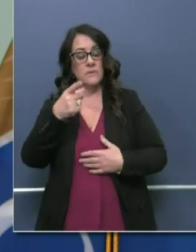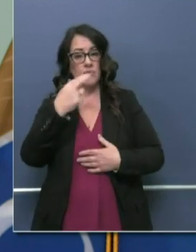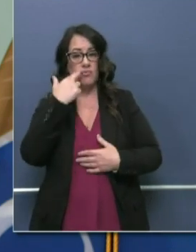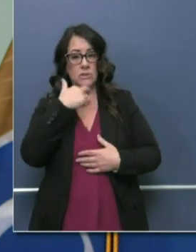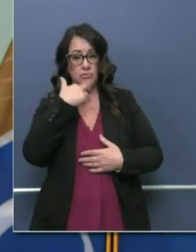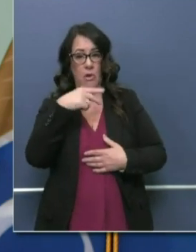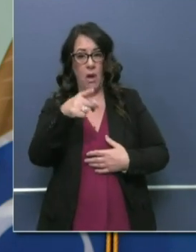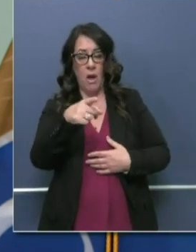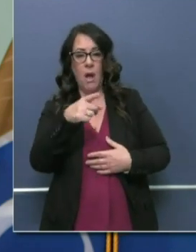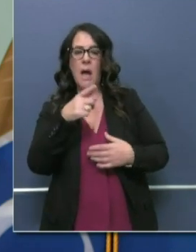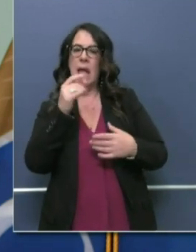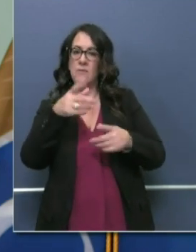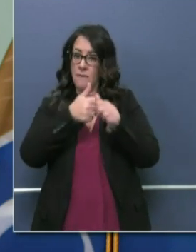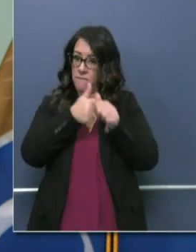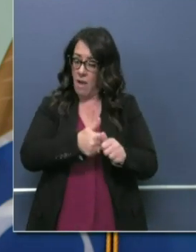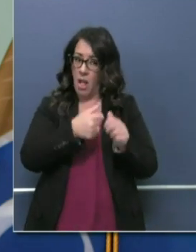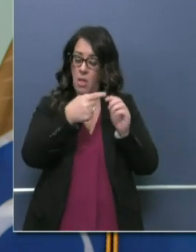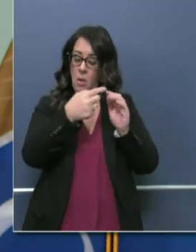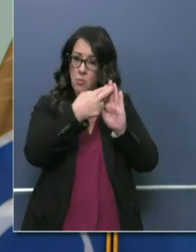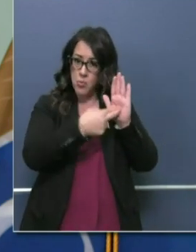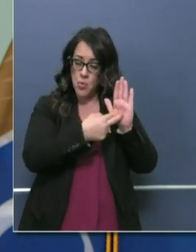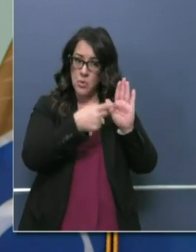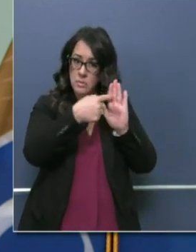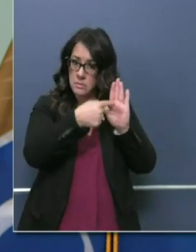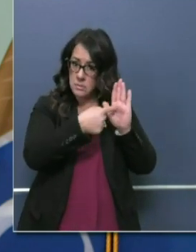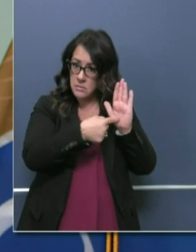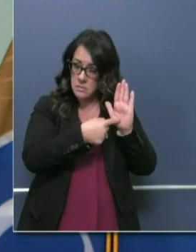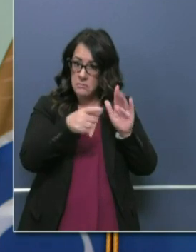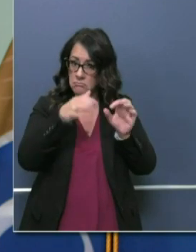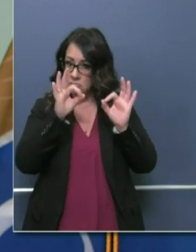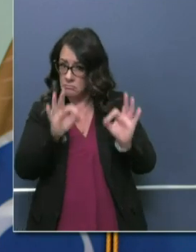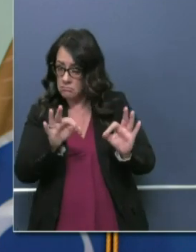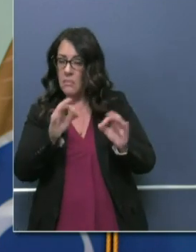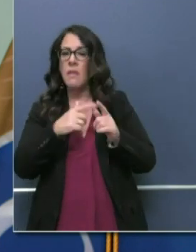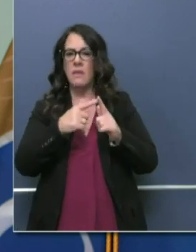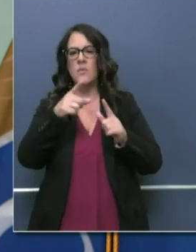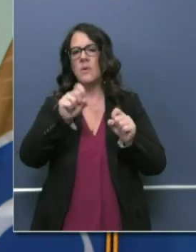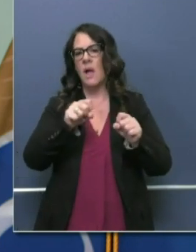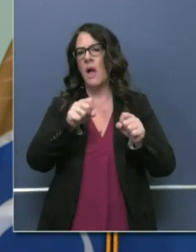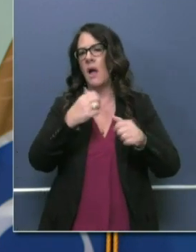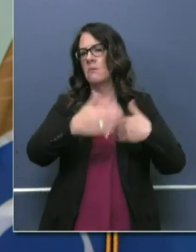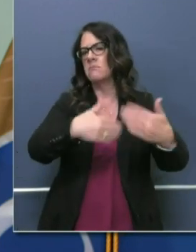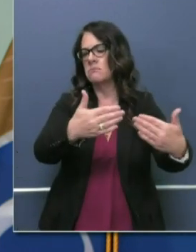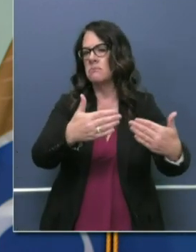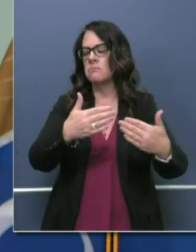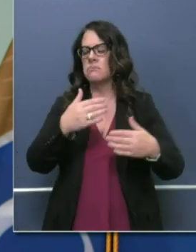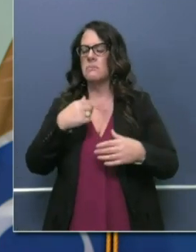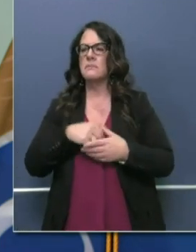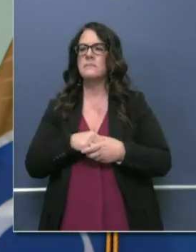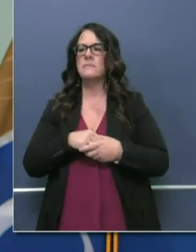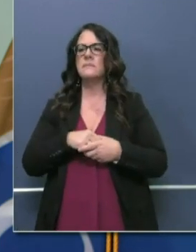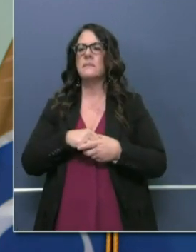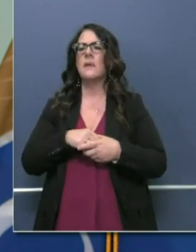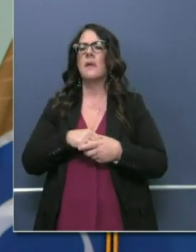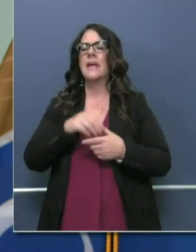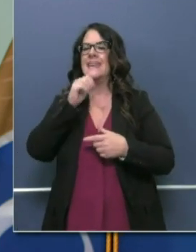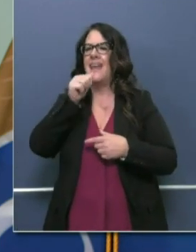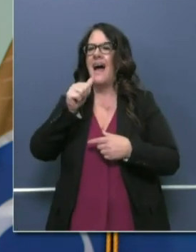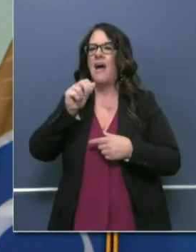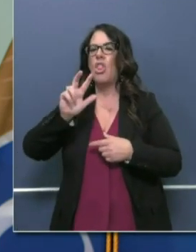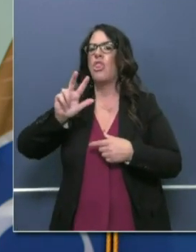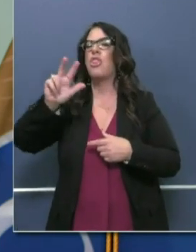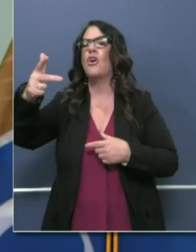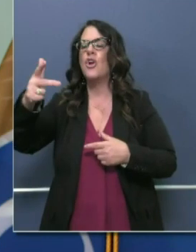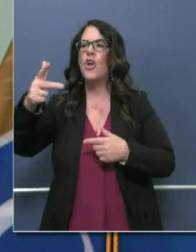opening, hospitality more broadly opening again with modification. Not into phase 3 yet,